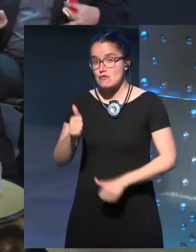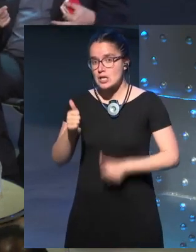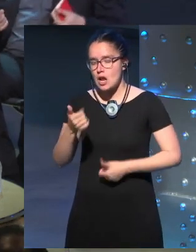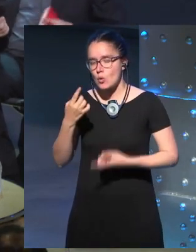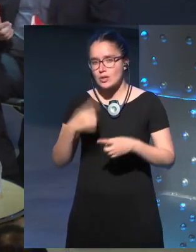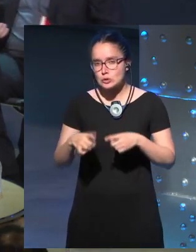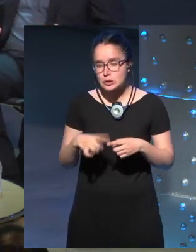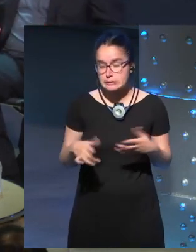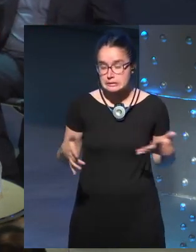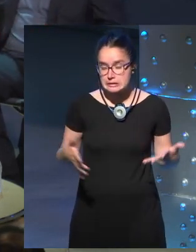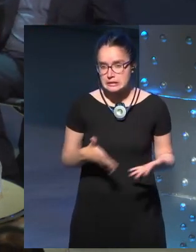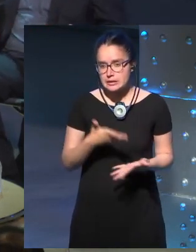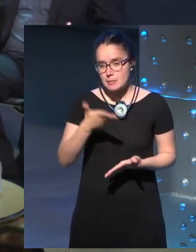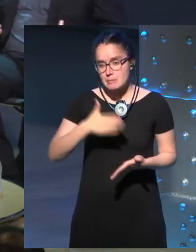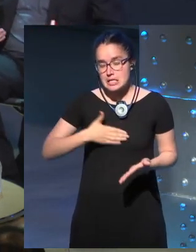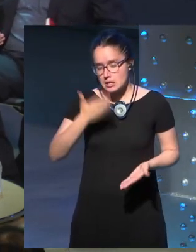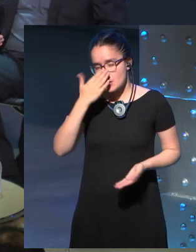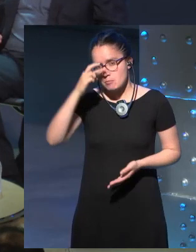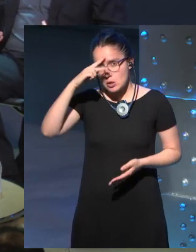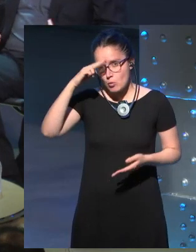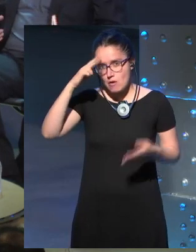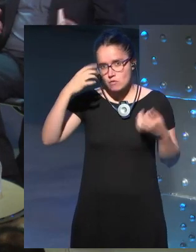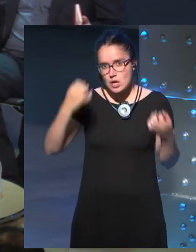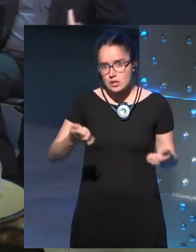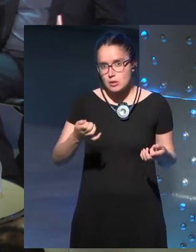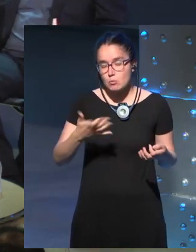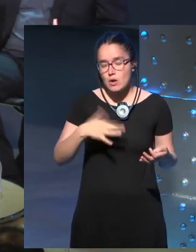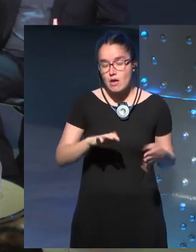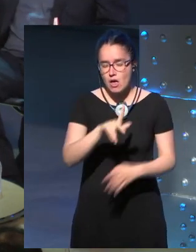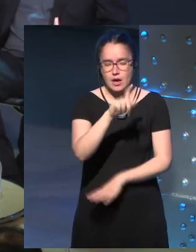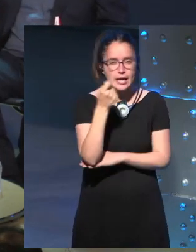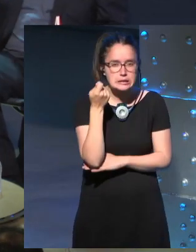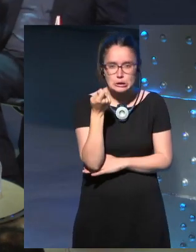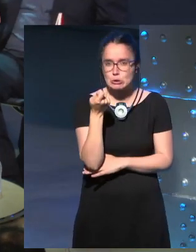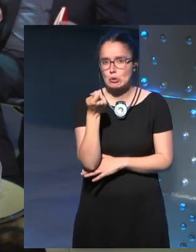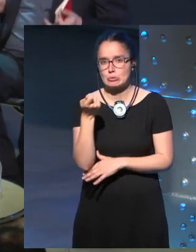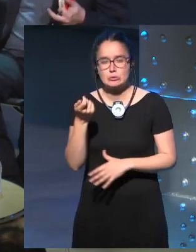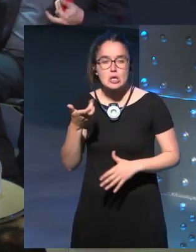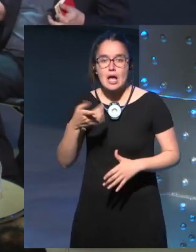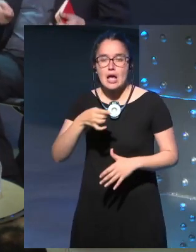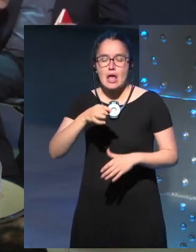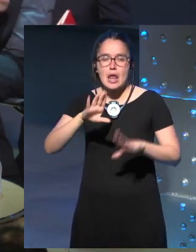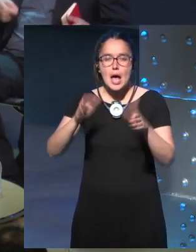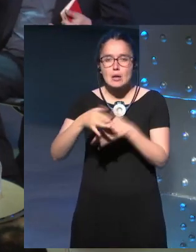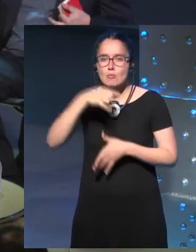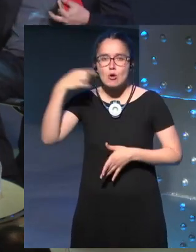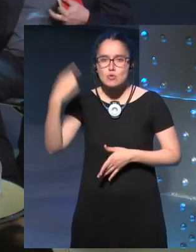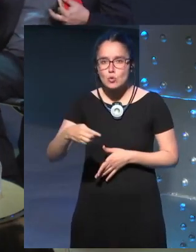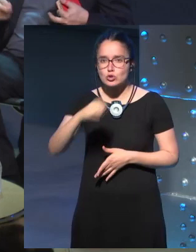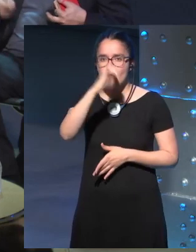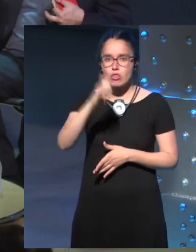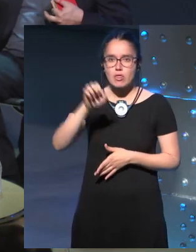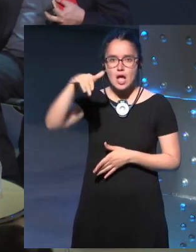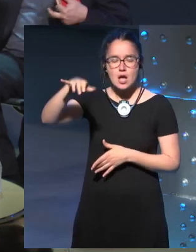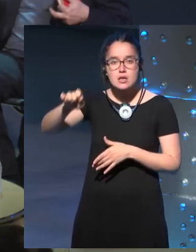that neighborhood that we were mentioning before, to be honest, that's a matter of concern to me. Of course, Zenit of St. Petersburg is going